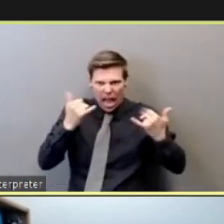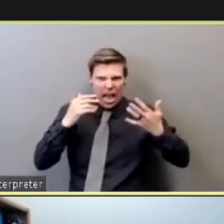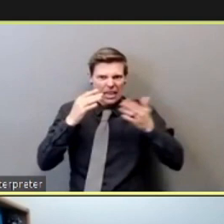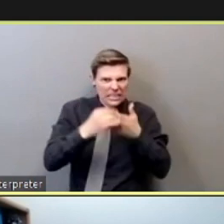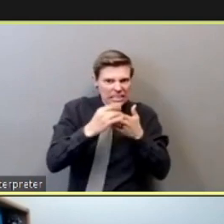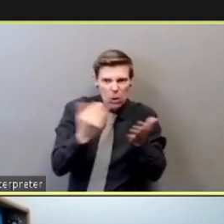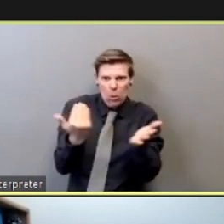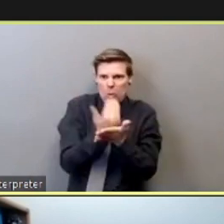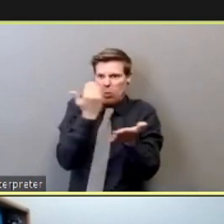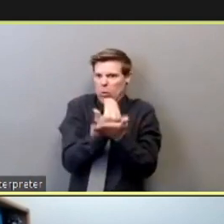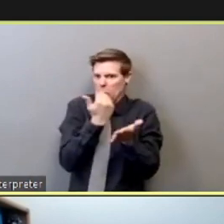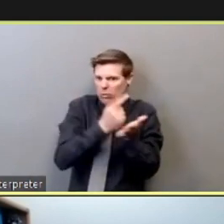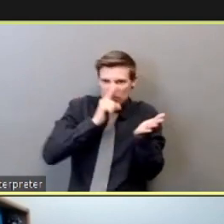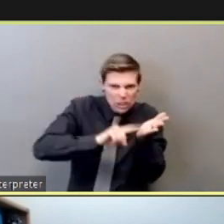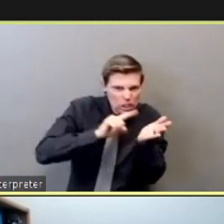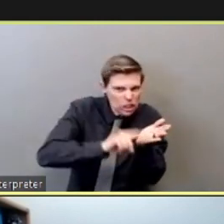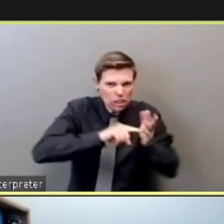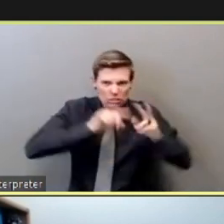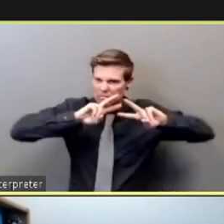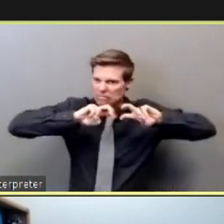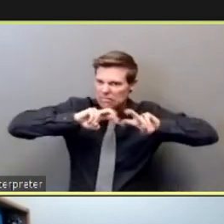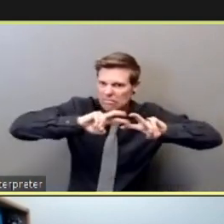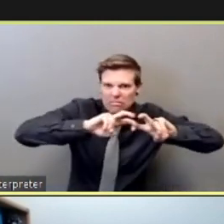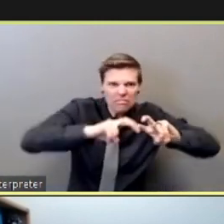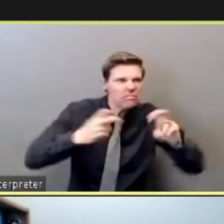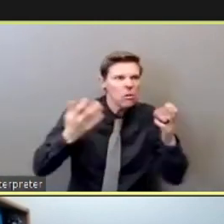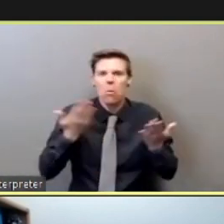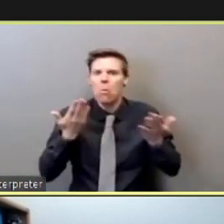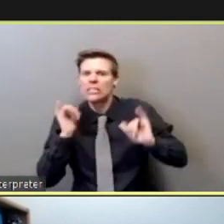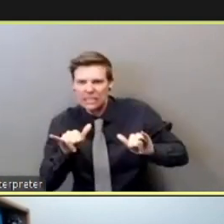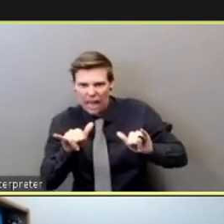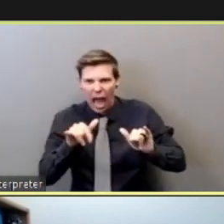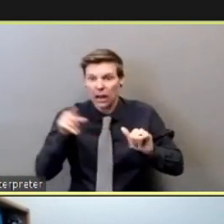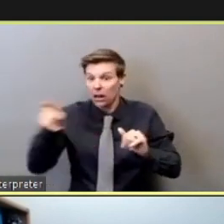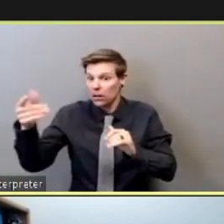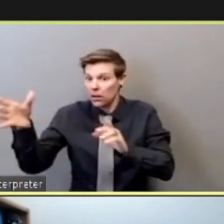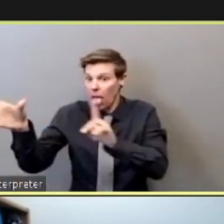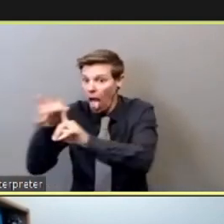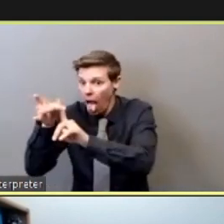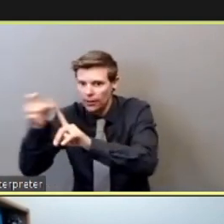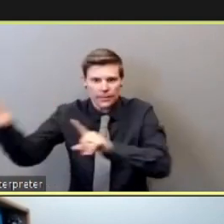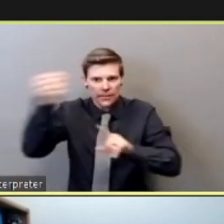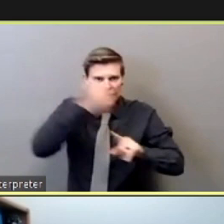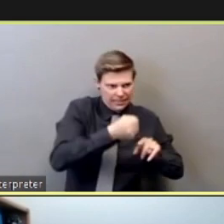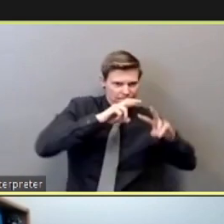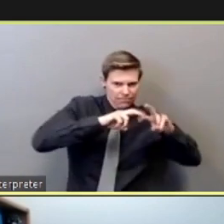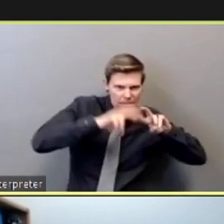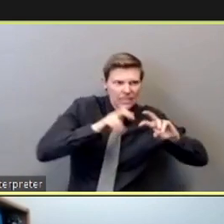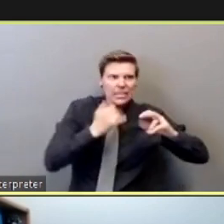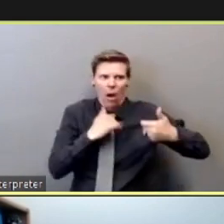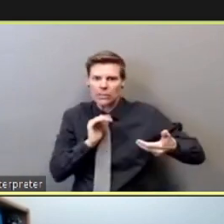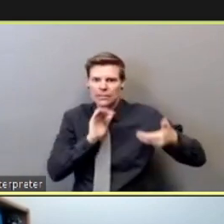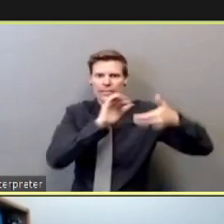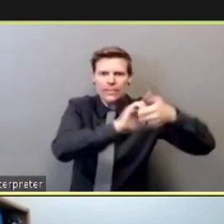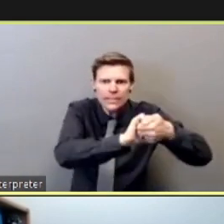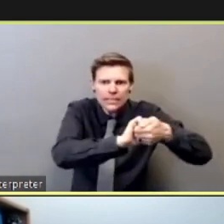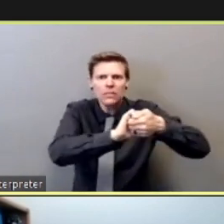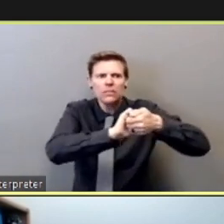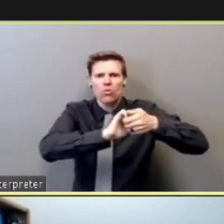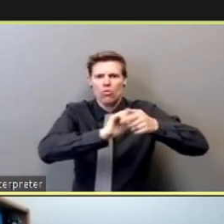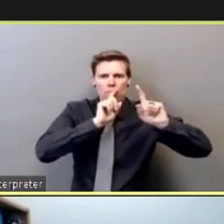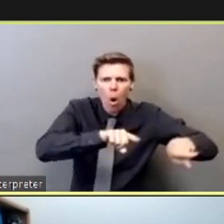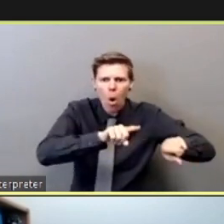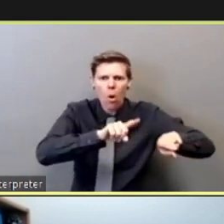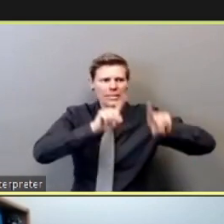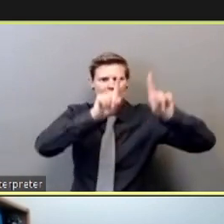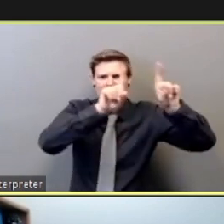our efforts on surveillance together with our epi and response division. We have